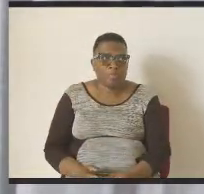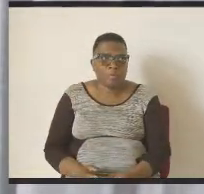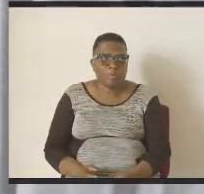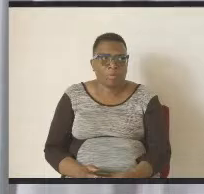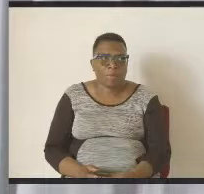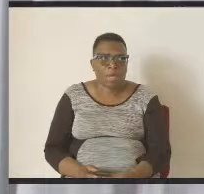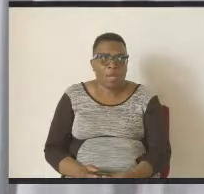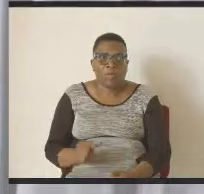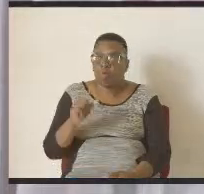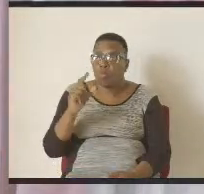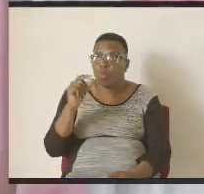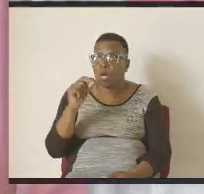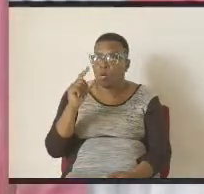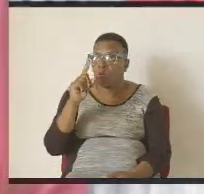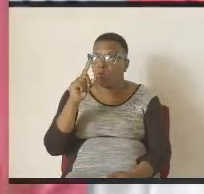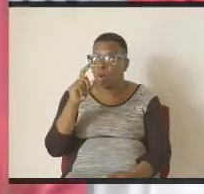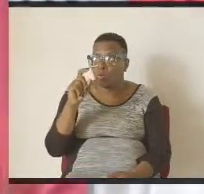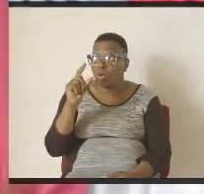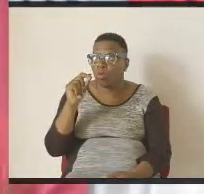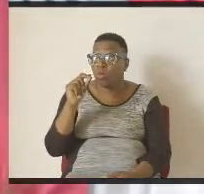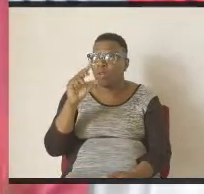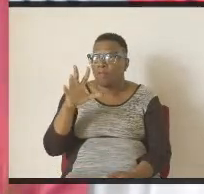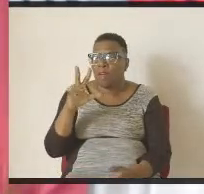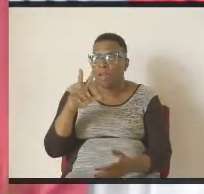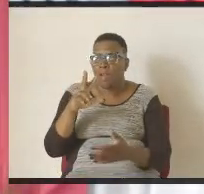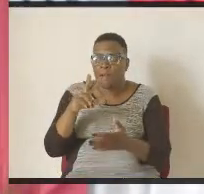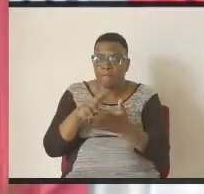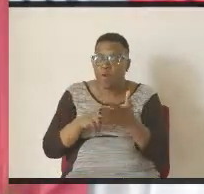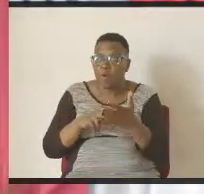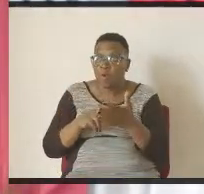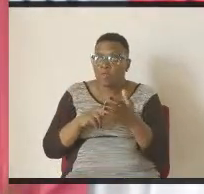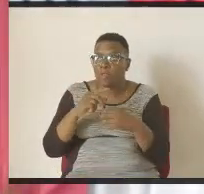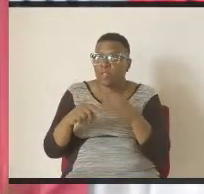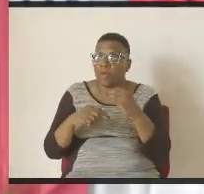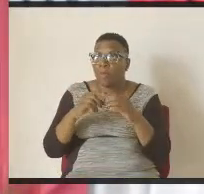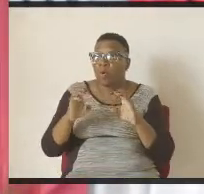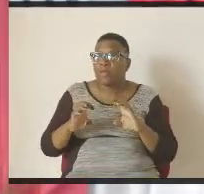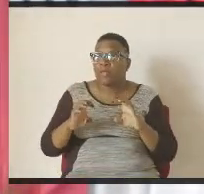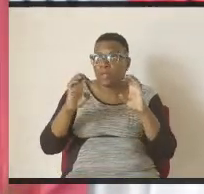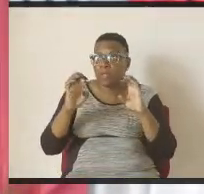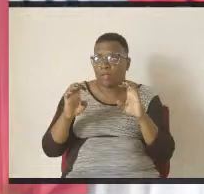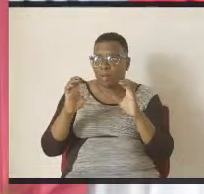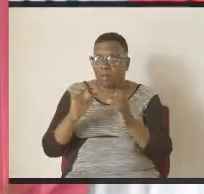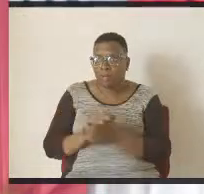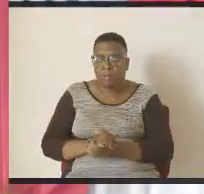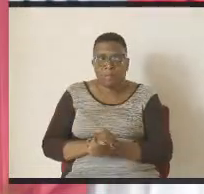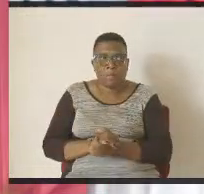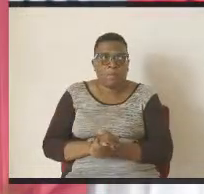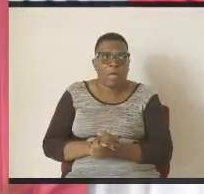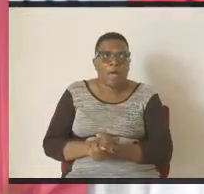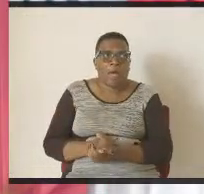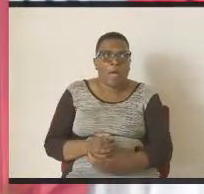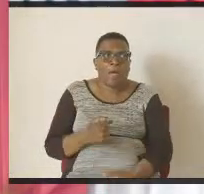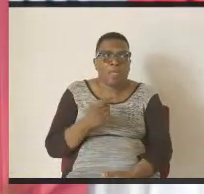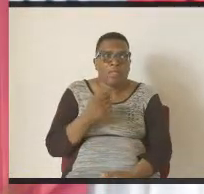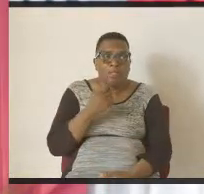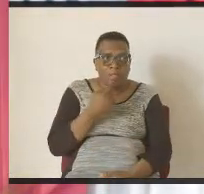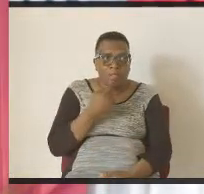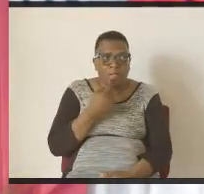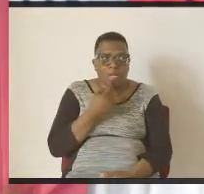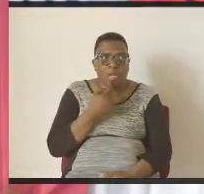125 verses. To talk about the structure is instructive from this selective text, why we have to read it over and over and